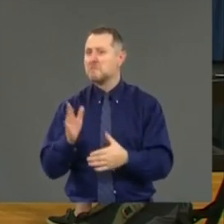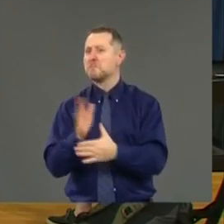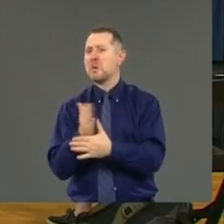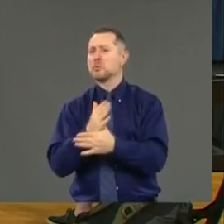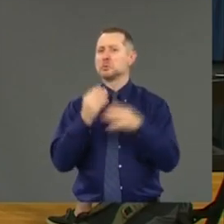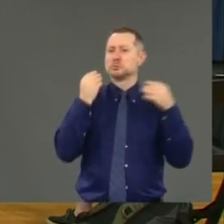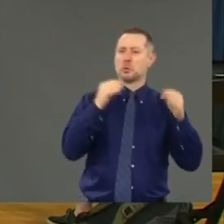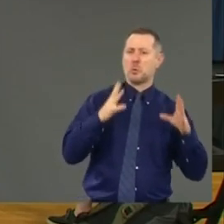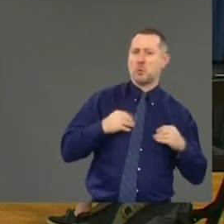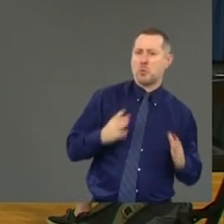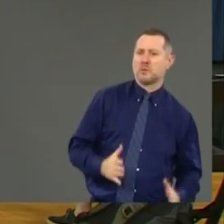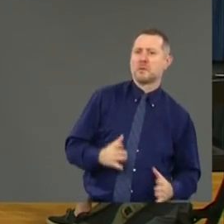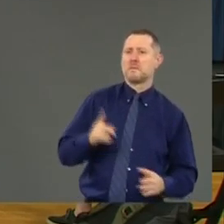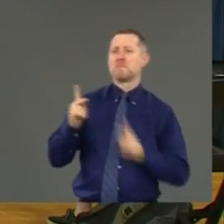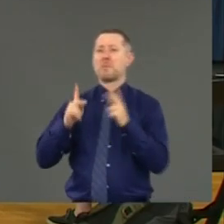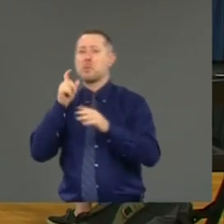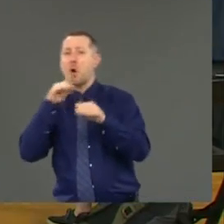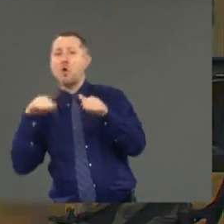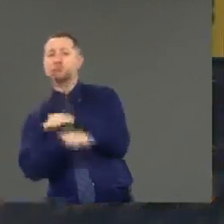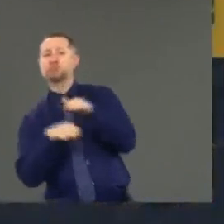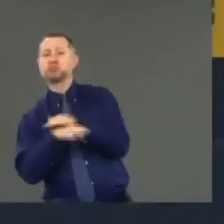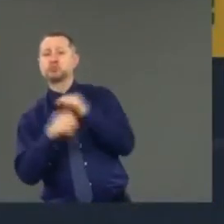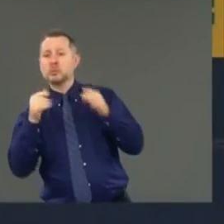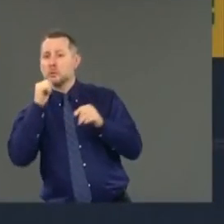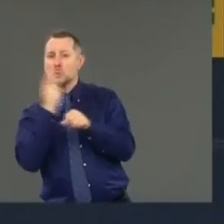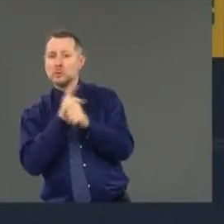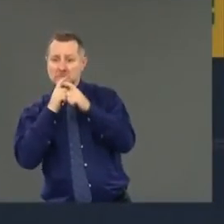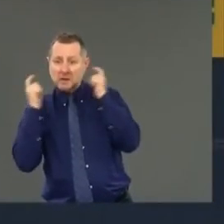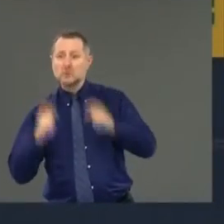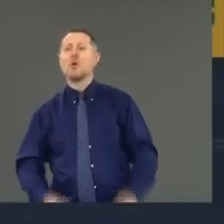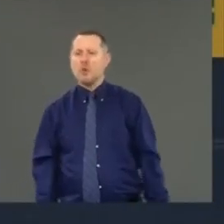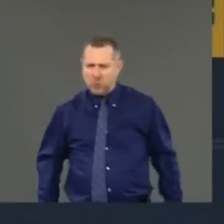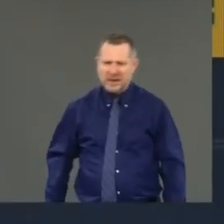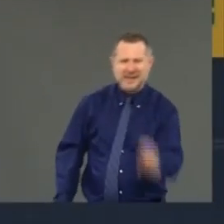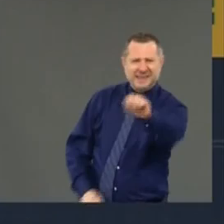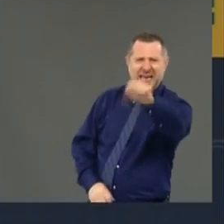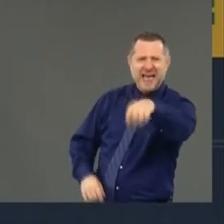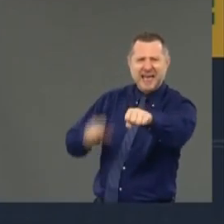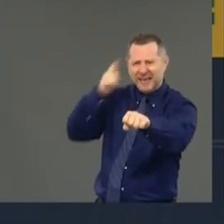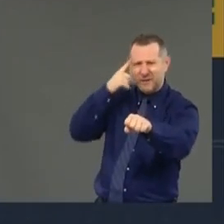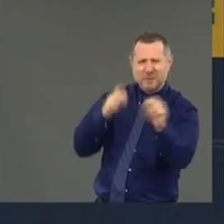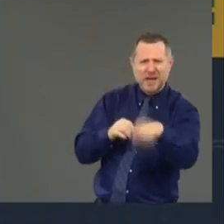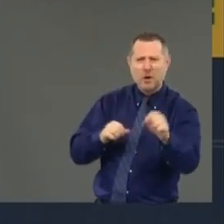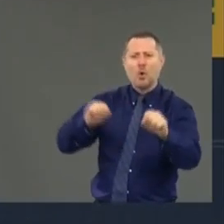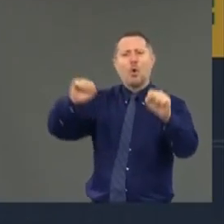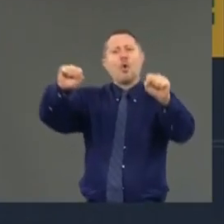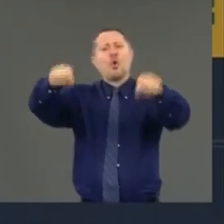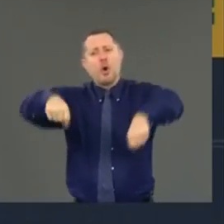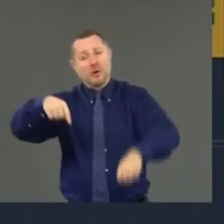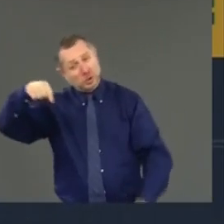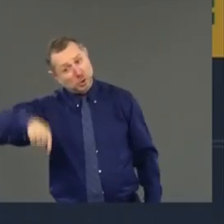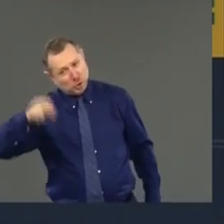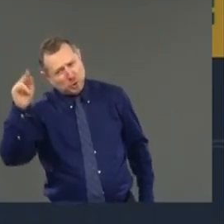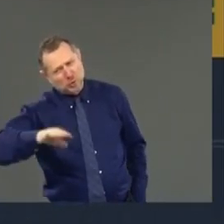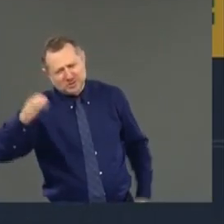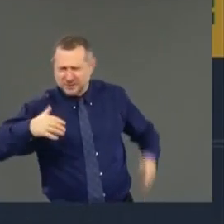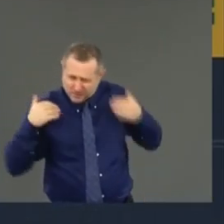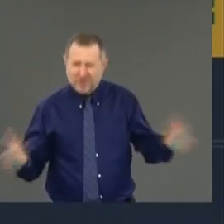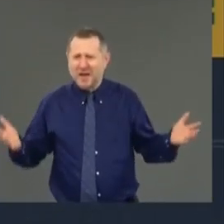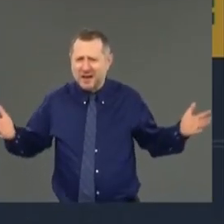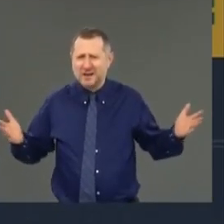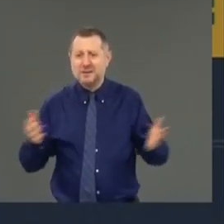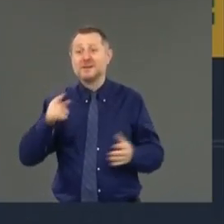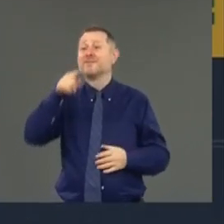out? Yeah, you could have, you know, it's New York. You can have a conflict if you say good morning,